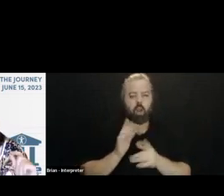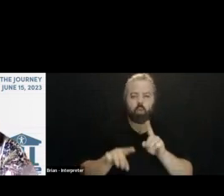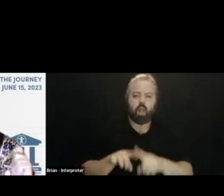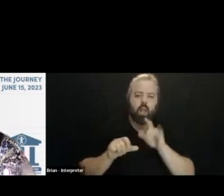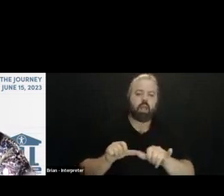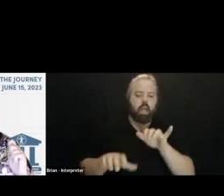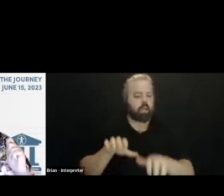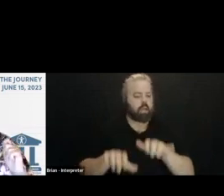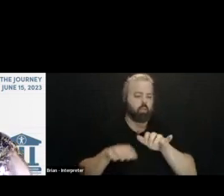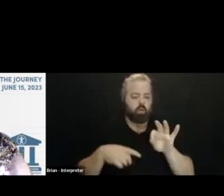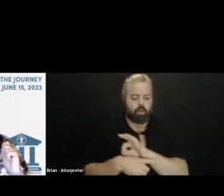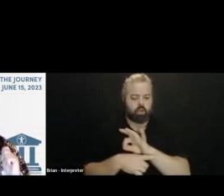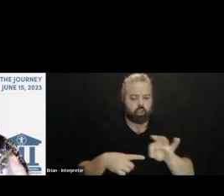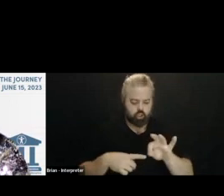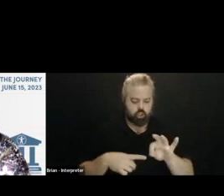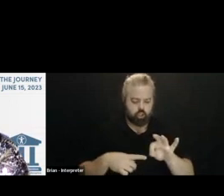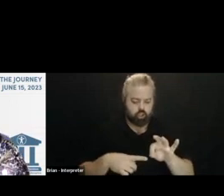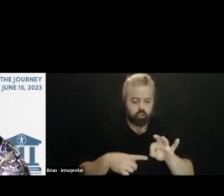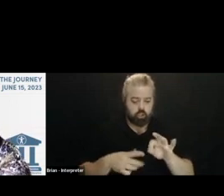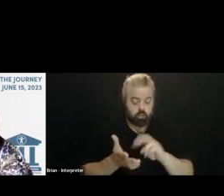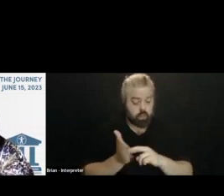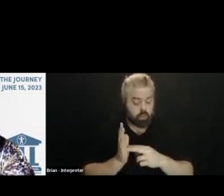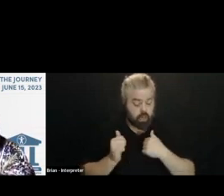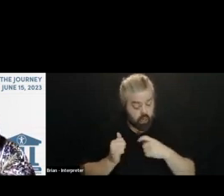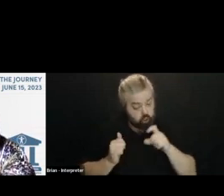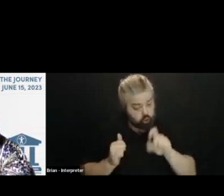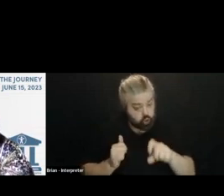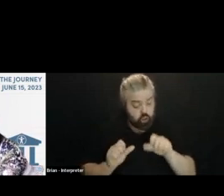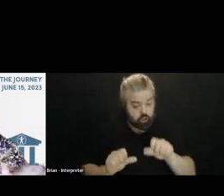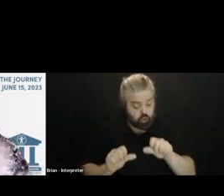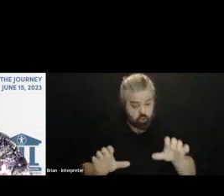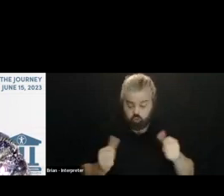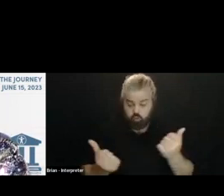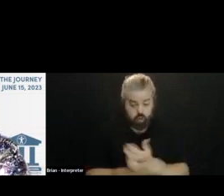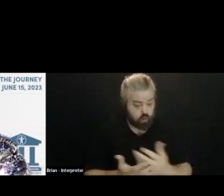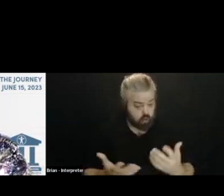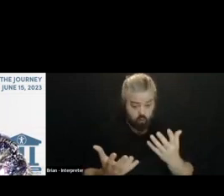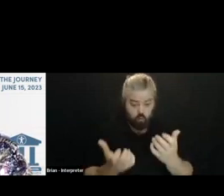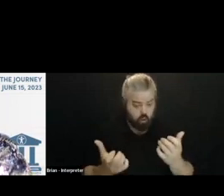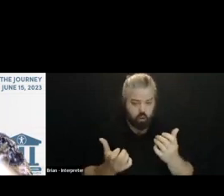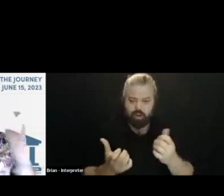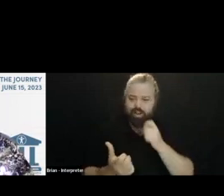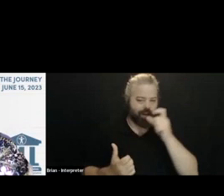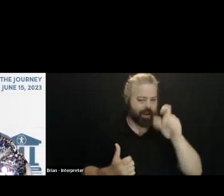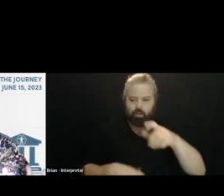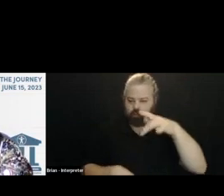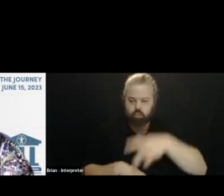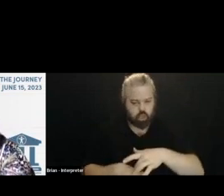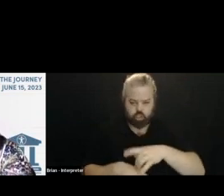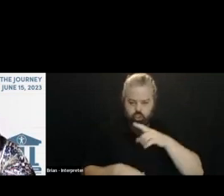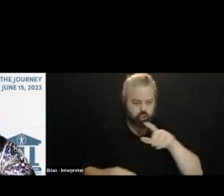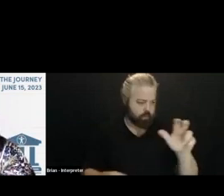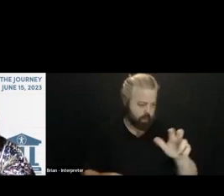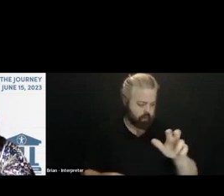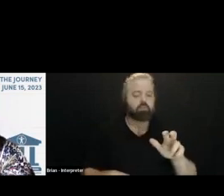where I should be able to do everything I want to do on this website without ever touching my mouse. So let's try